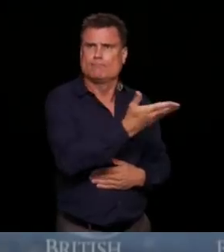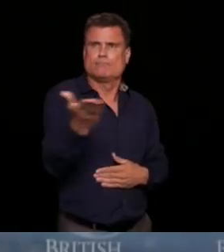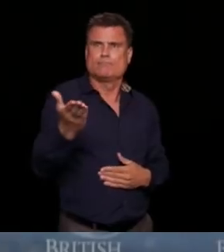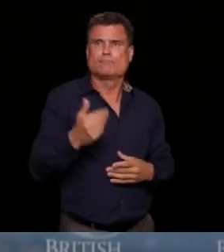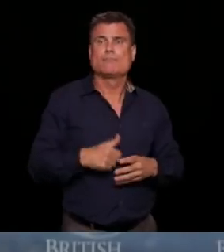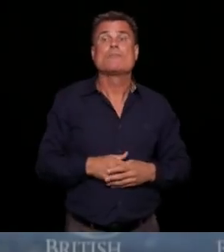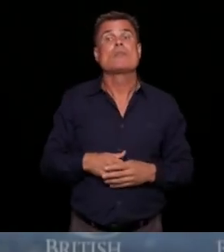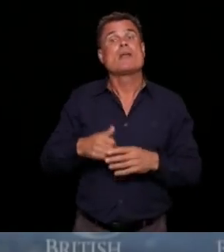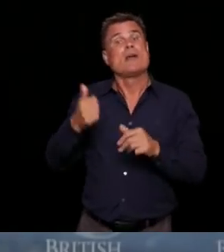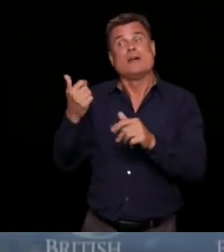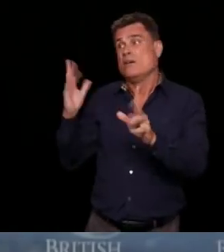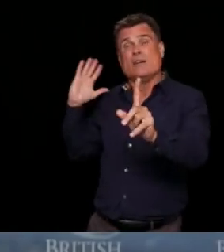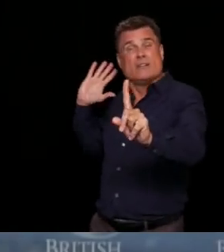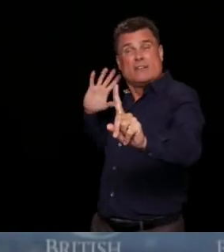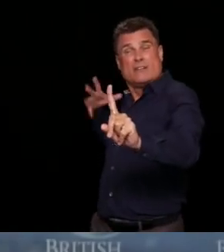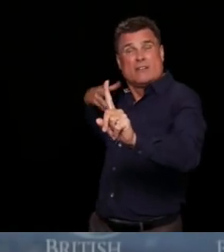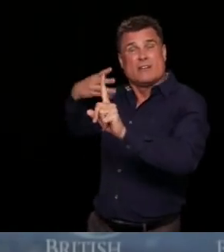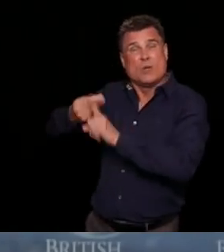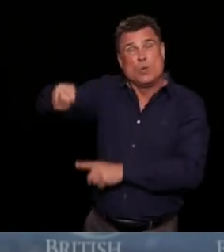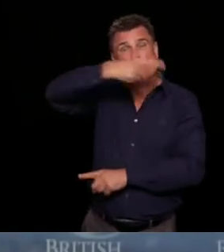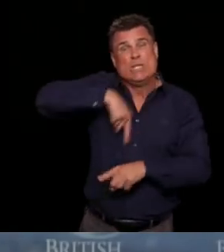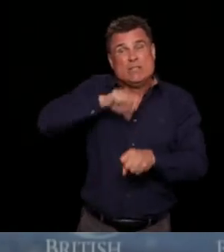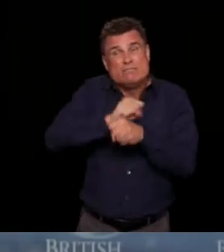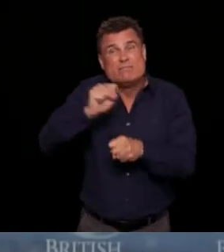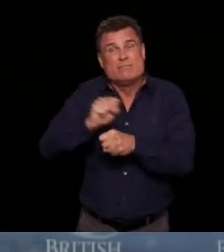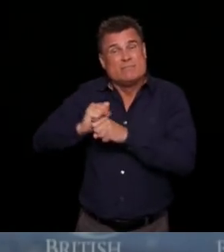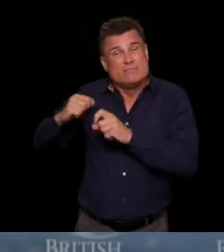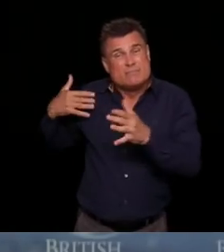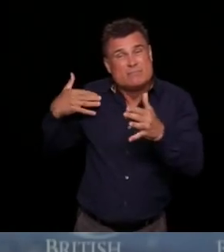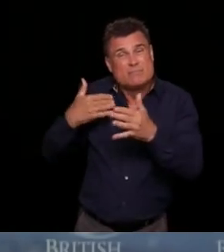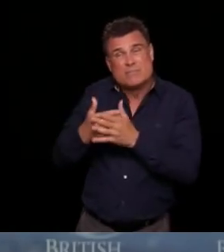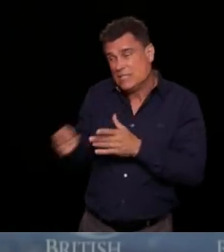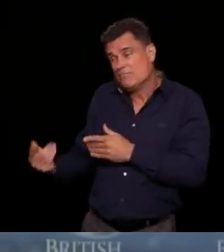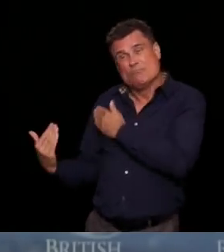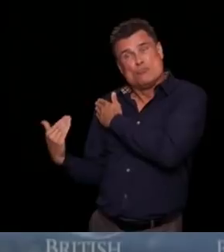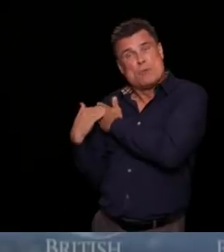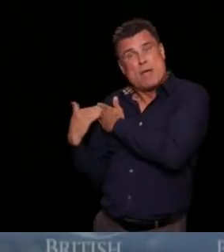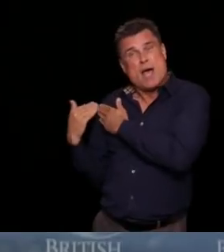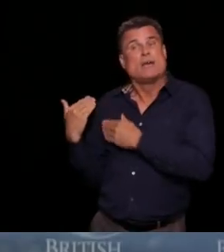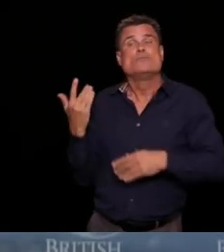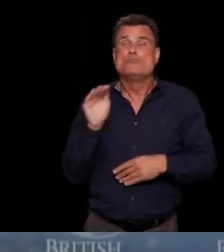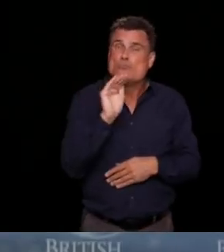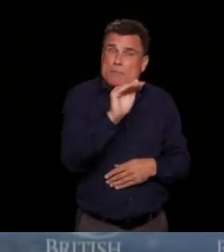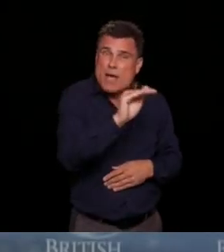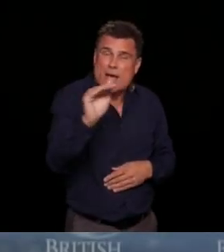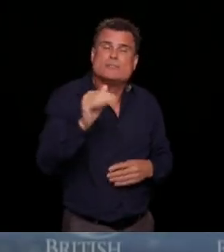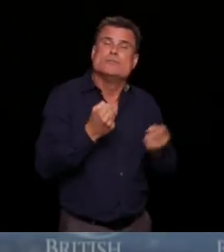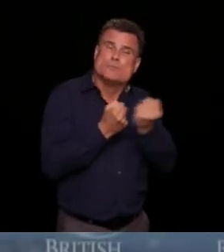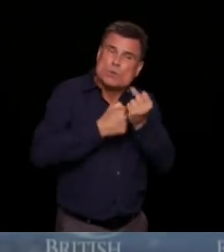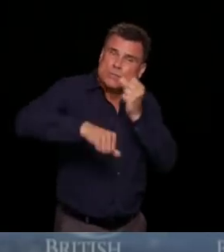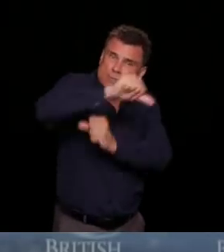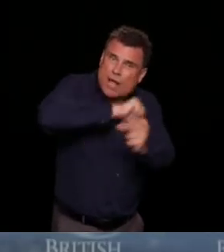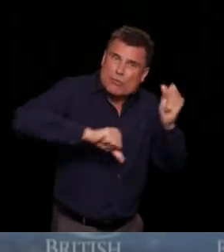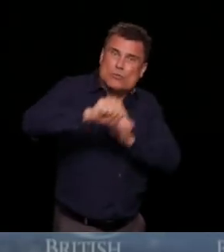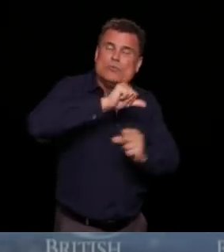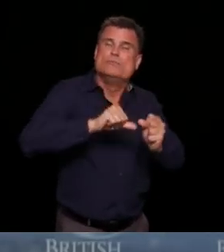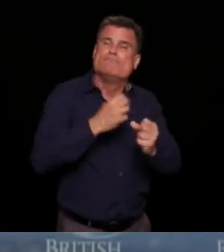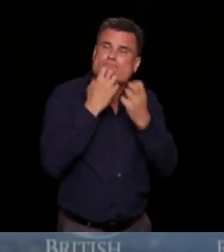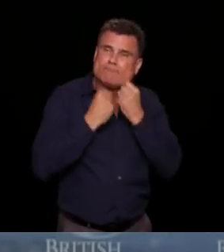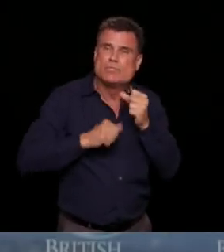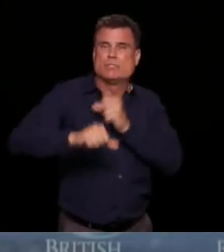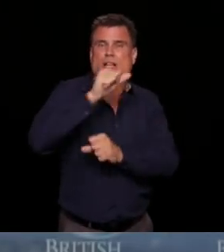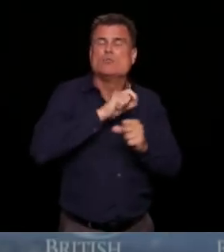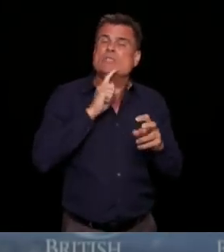public health emergency. And he'd probably tell us we need to support each other in difficult times, and surely we do, because these are